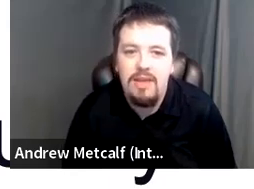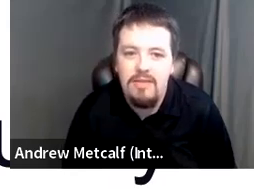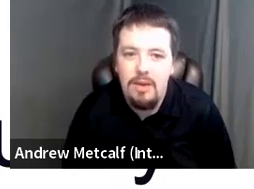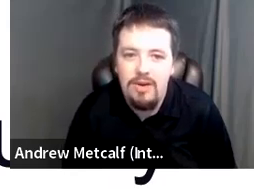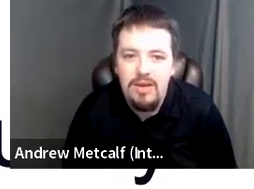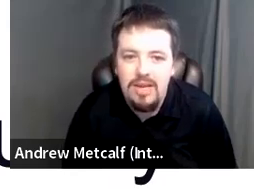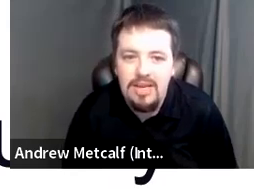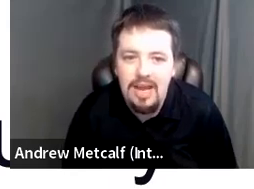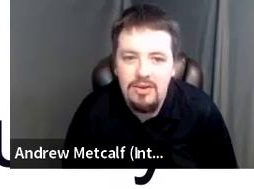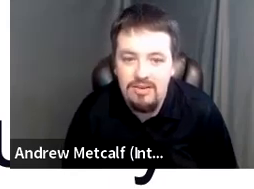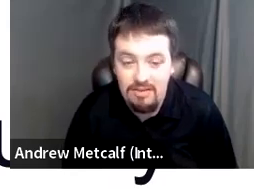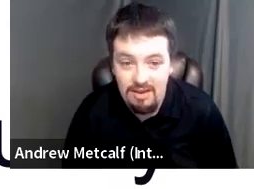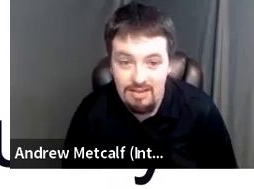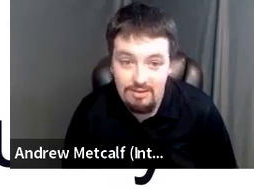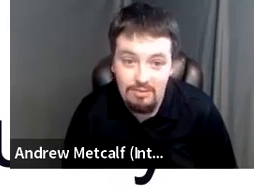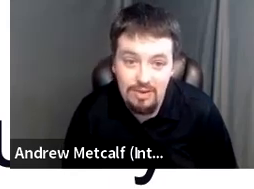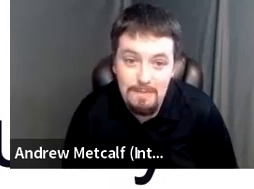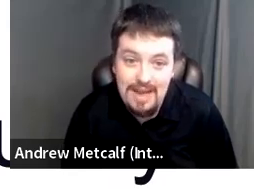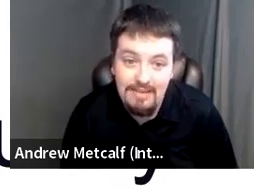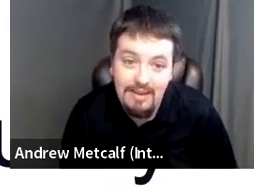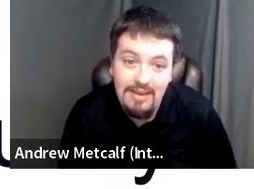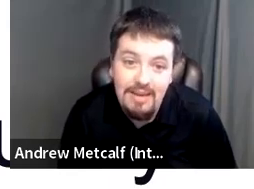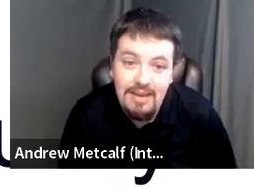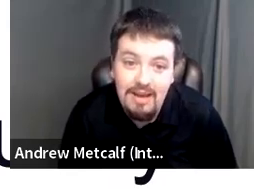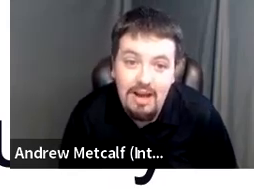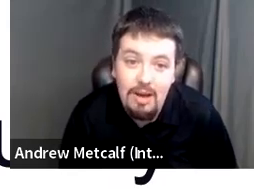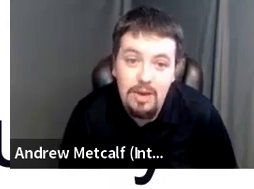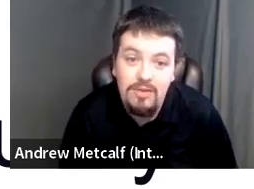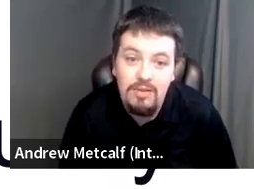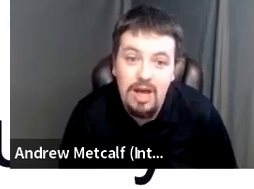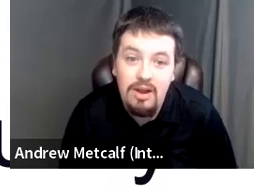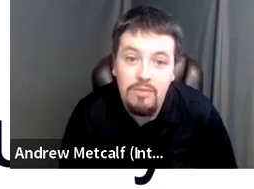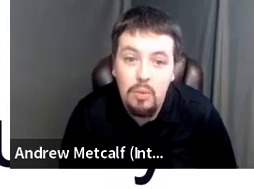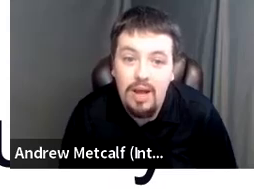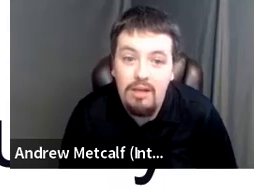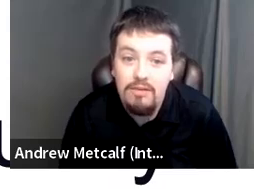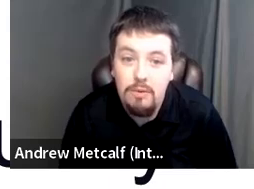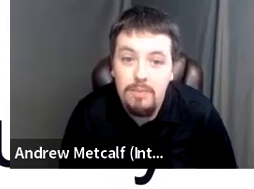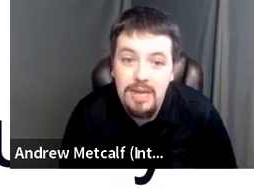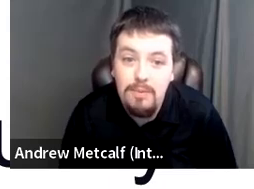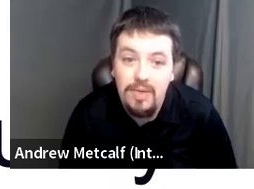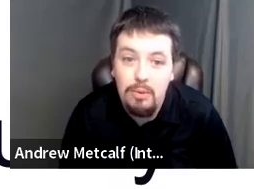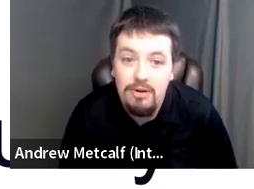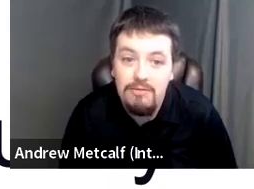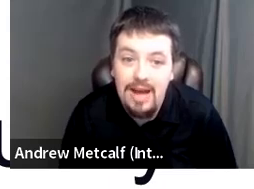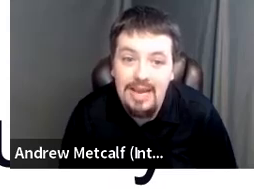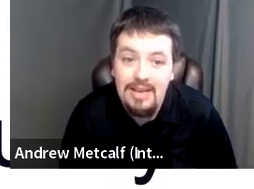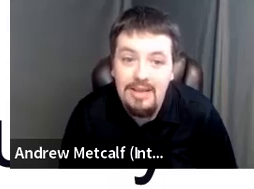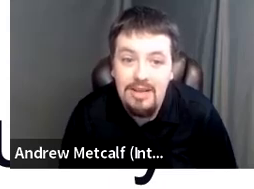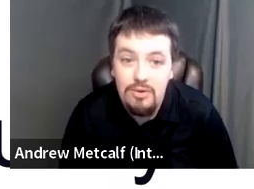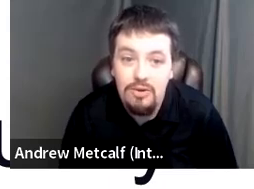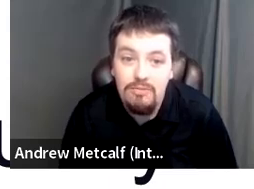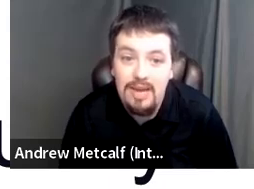different things, and they would get together and discuss things. It was really amazing. There was a lot of well-informed people that were